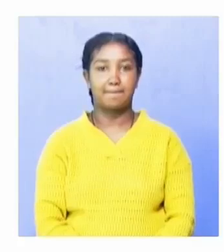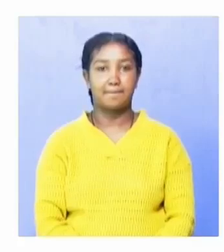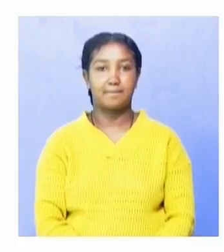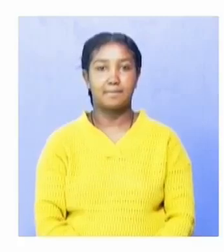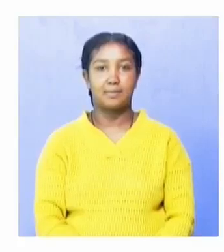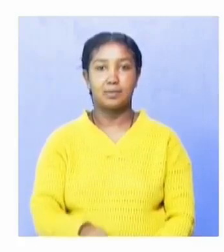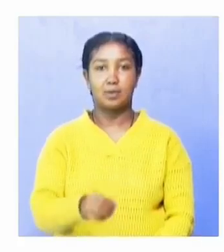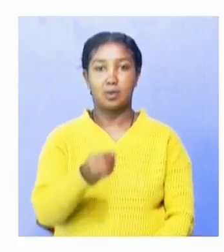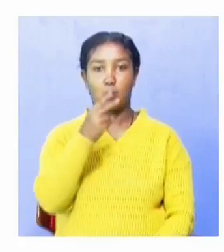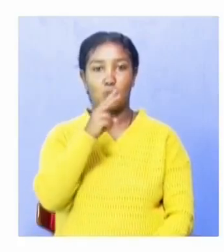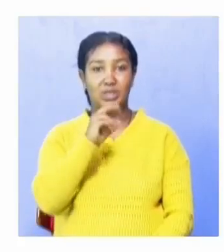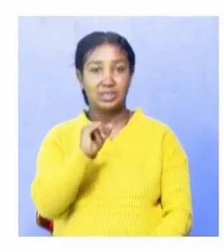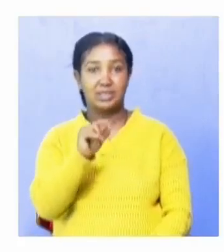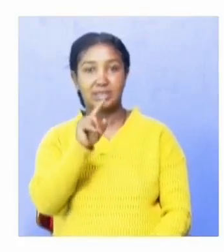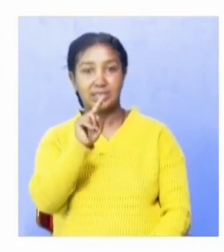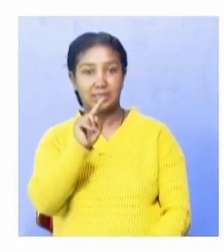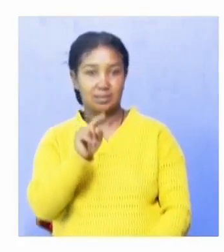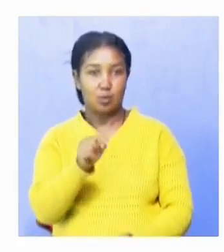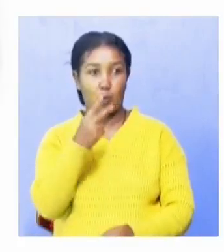Watching TV with